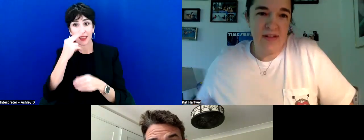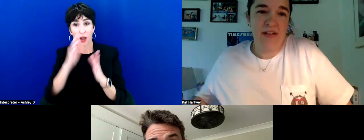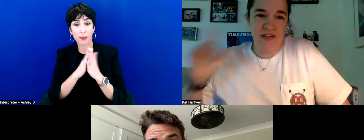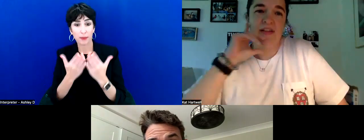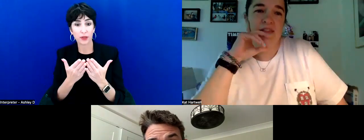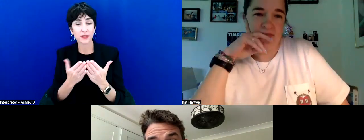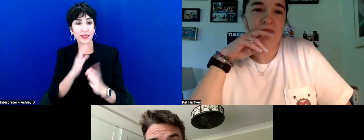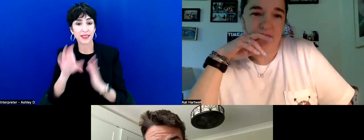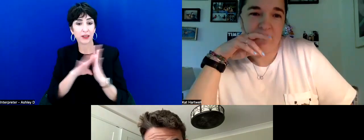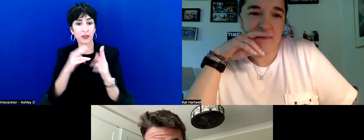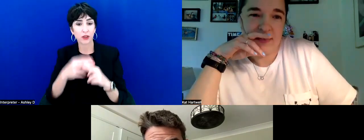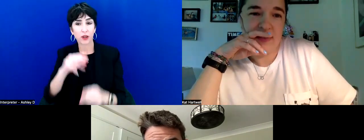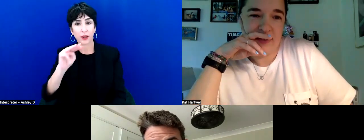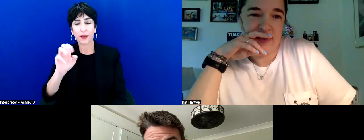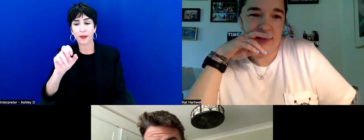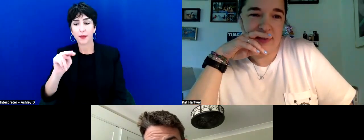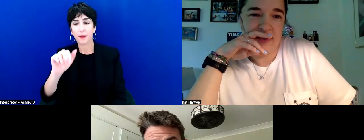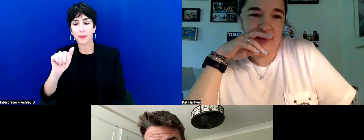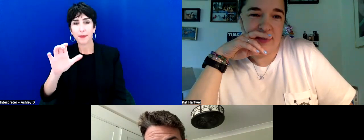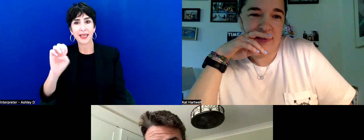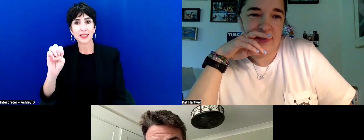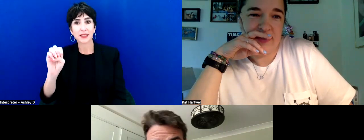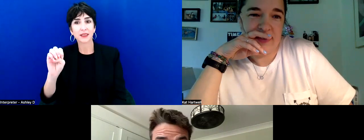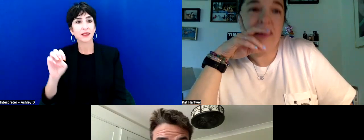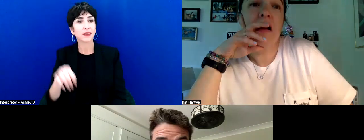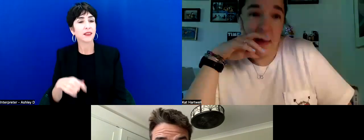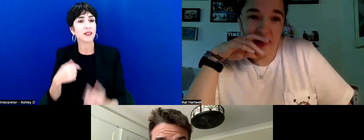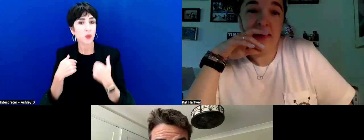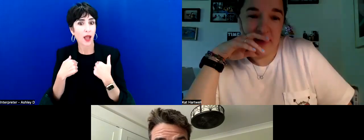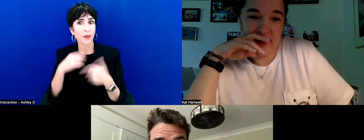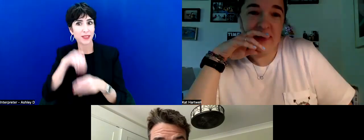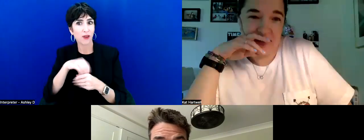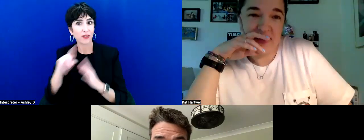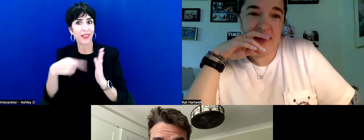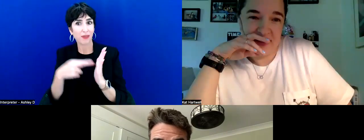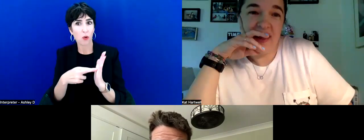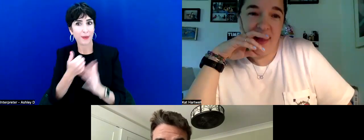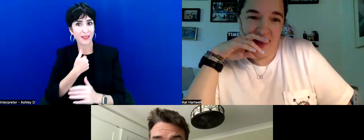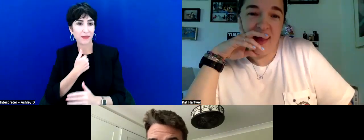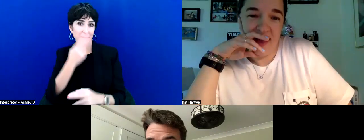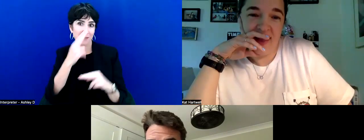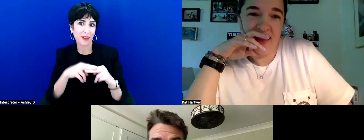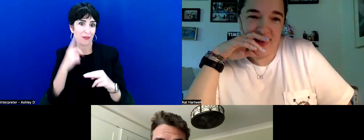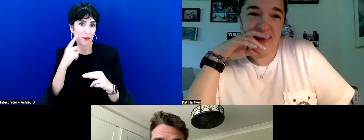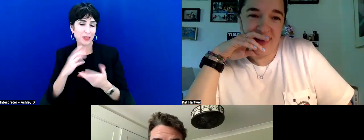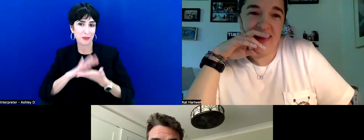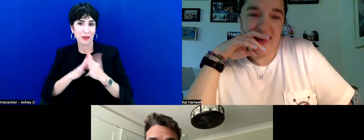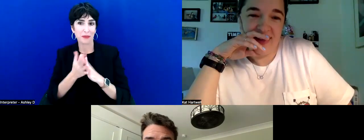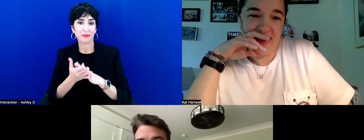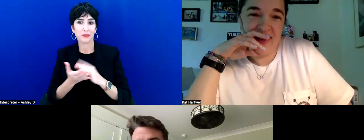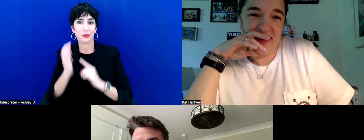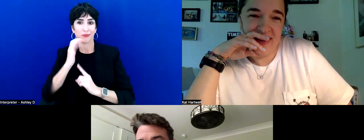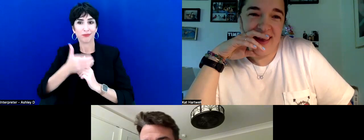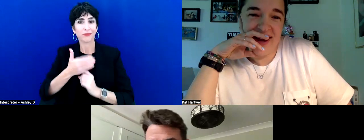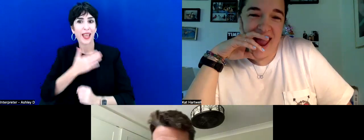His character is called Menace, and so I actually got to play that role, which was pretty fun for me. I actually really enjoy playing